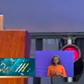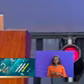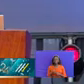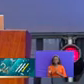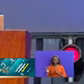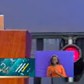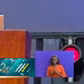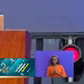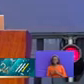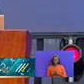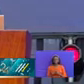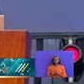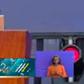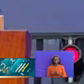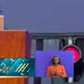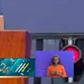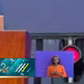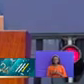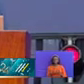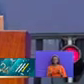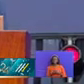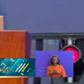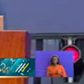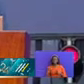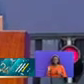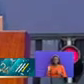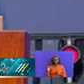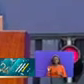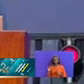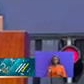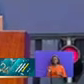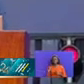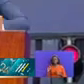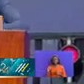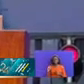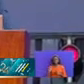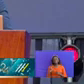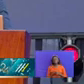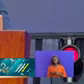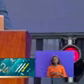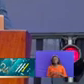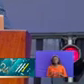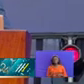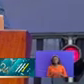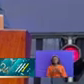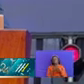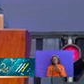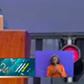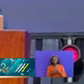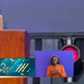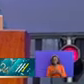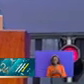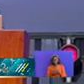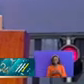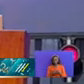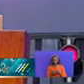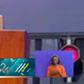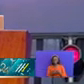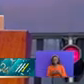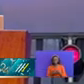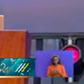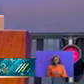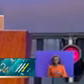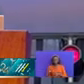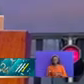there is a movie that came out and it was showing a child that has wings and